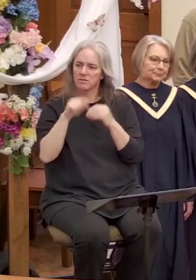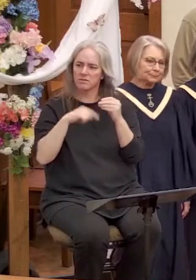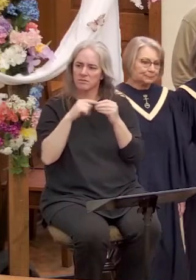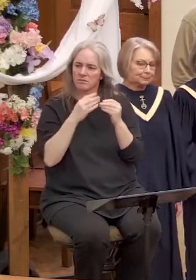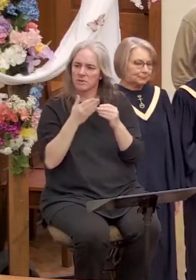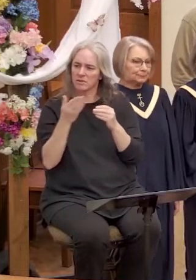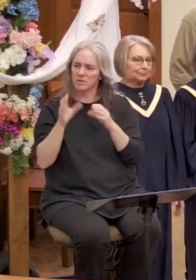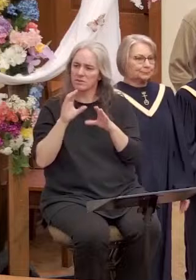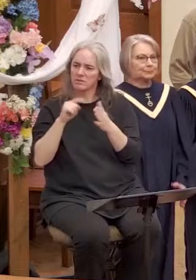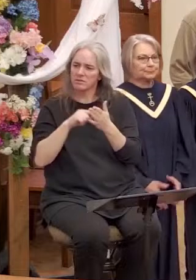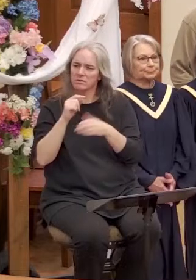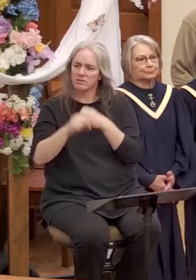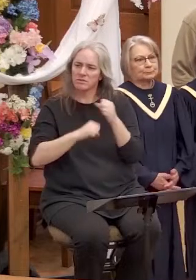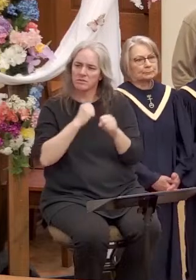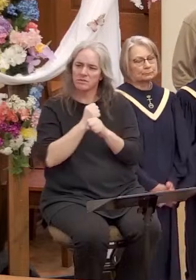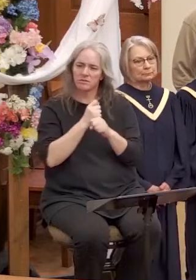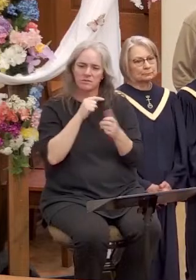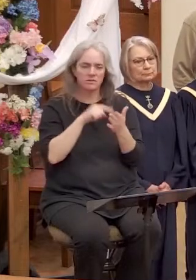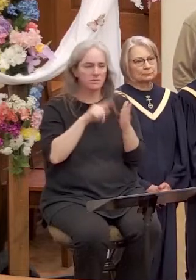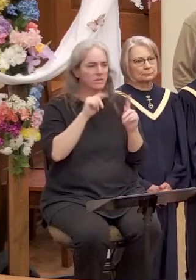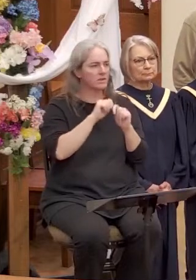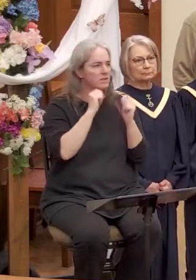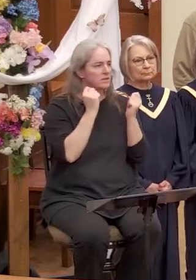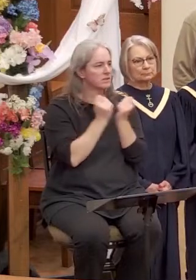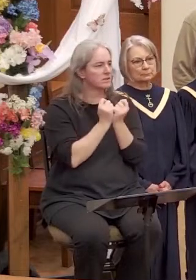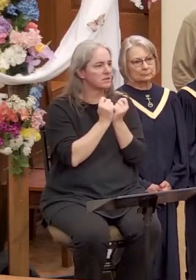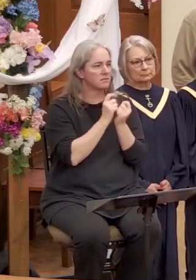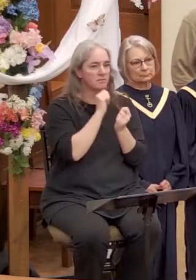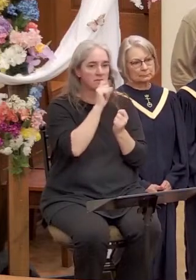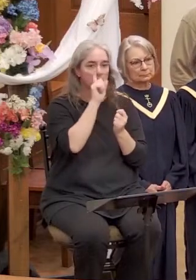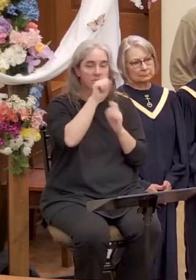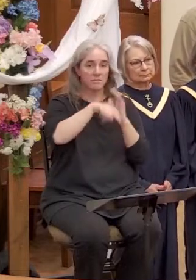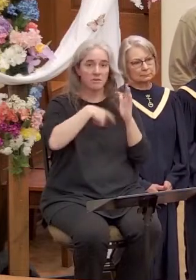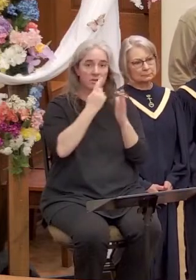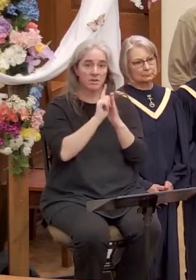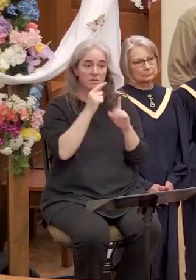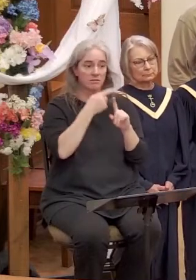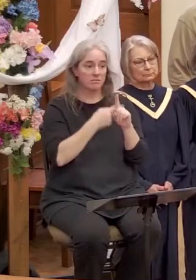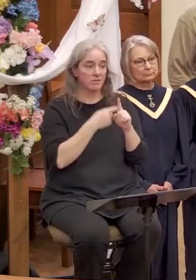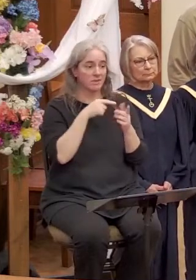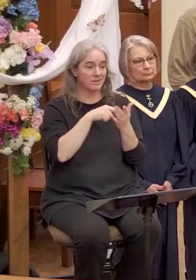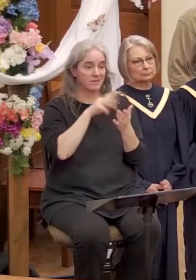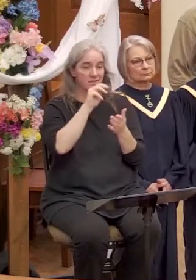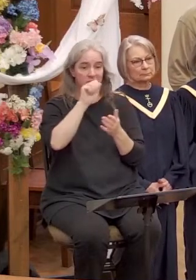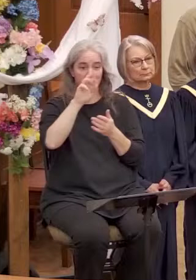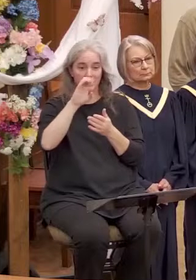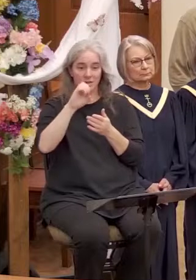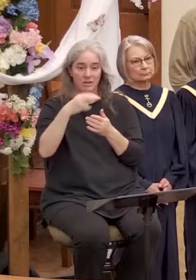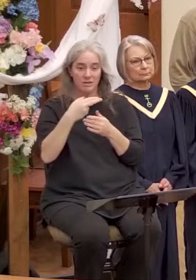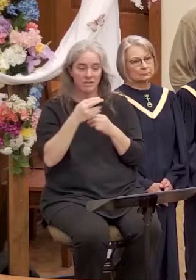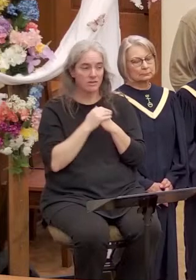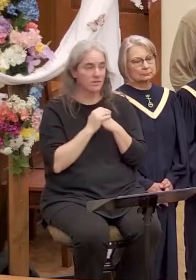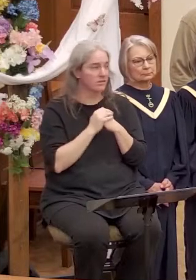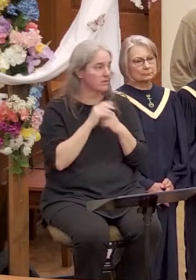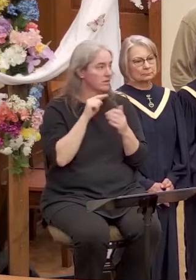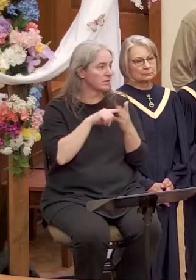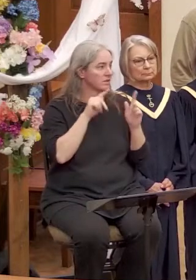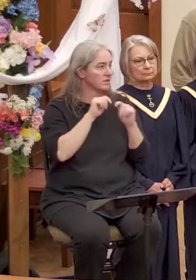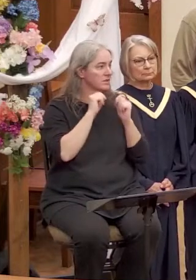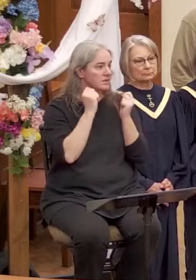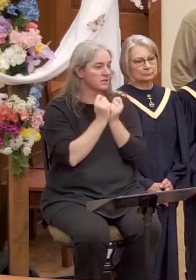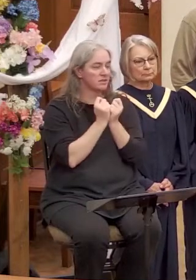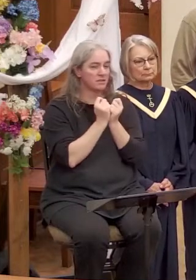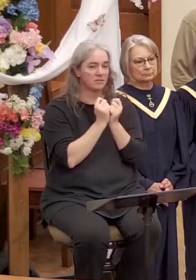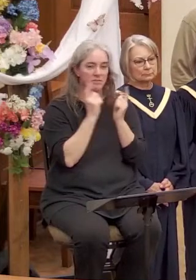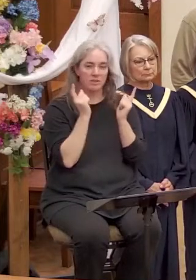year. So this team, not 1 hour a month, this is March, really, February, March. This team has